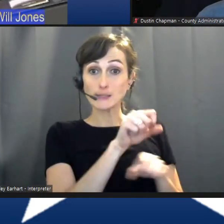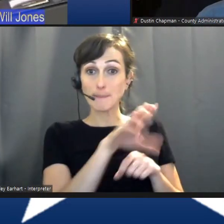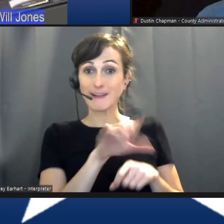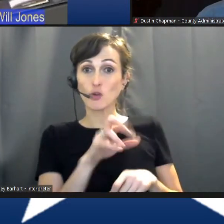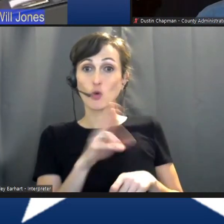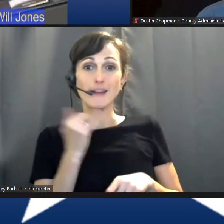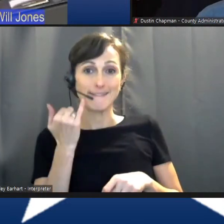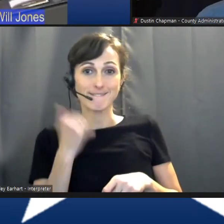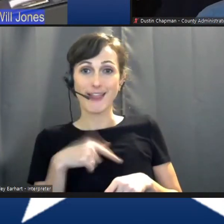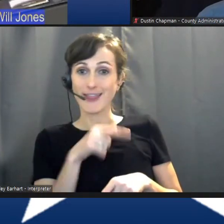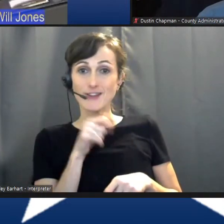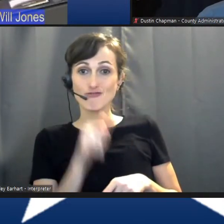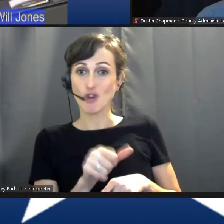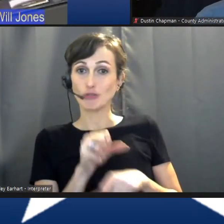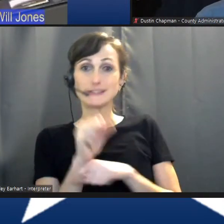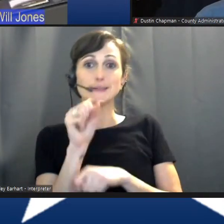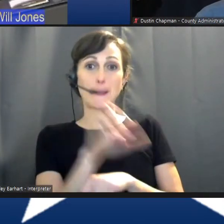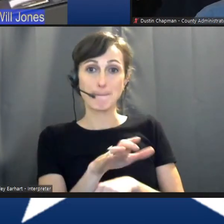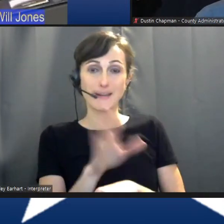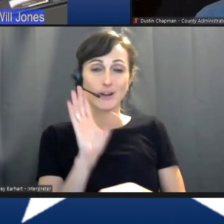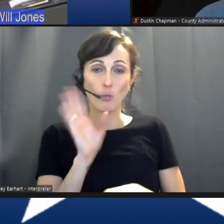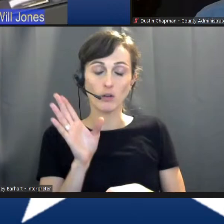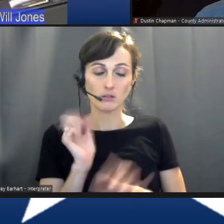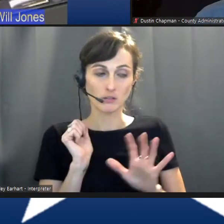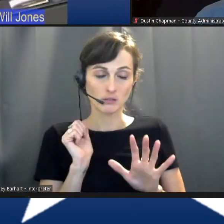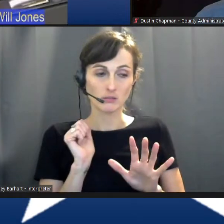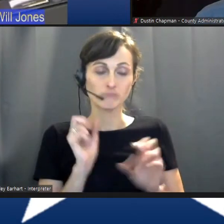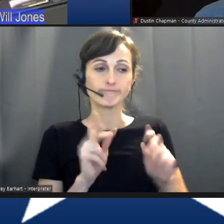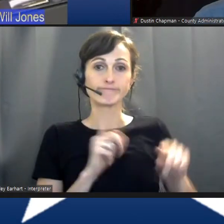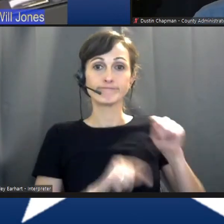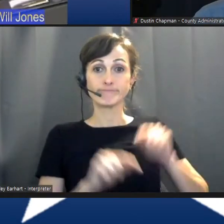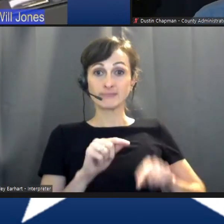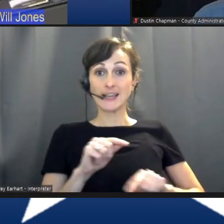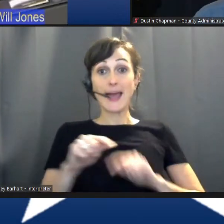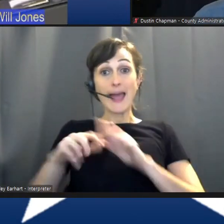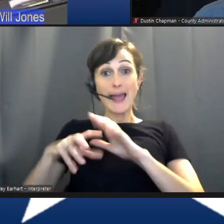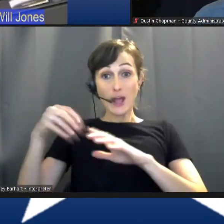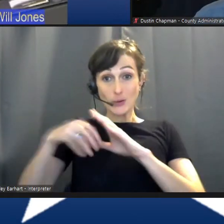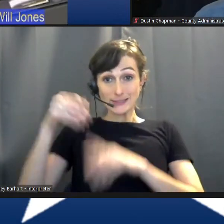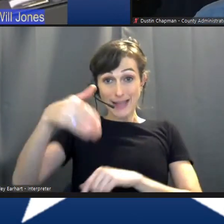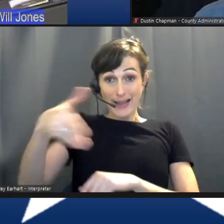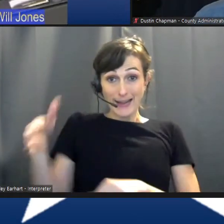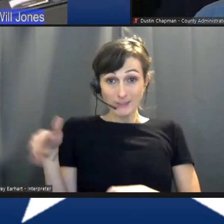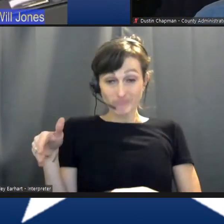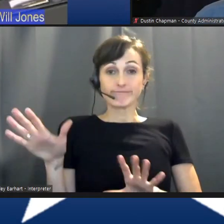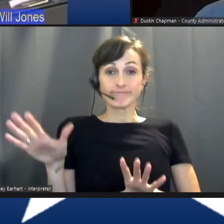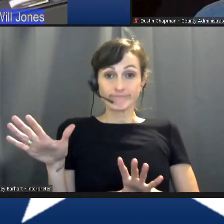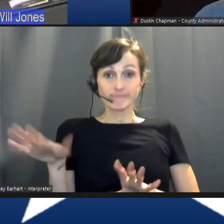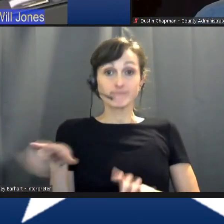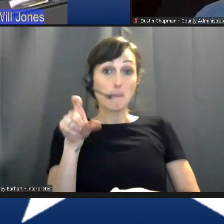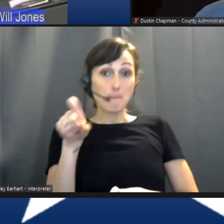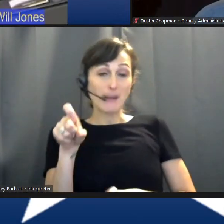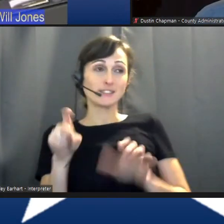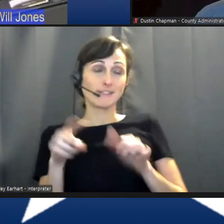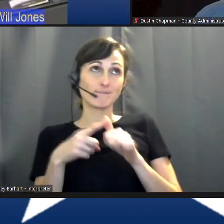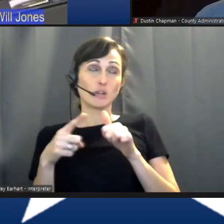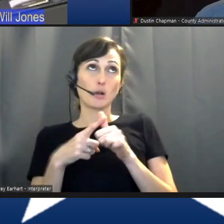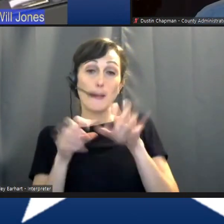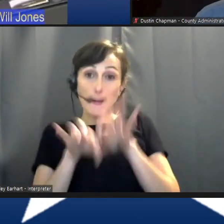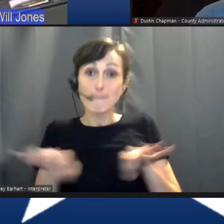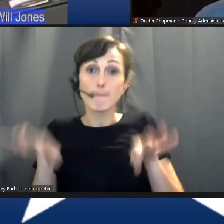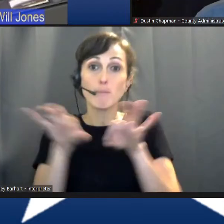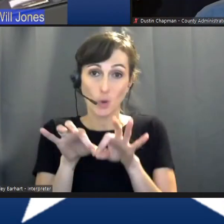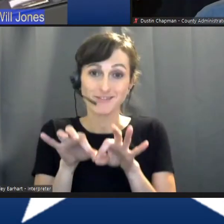it, we'll get that information. The outside edge is you have to commit the money by